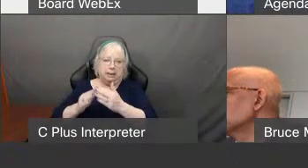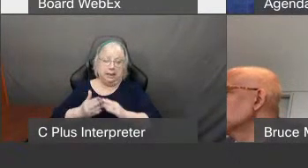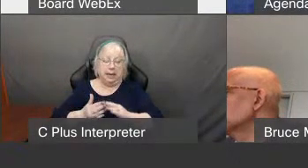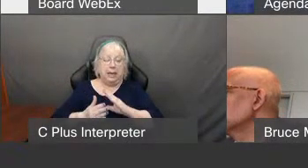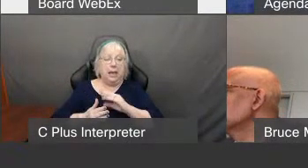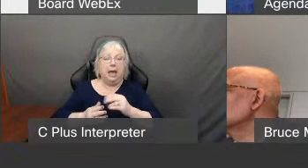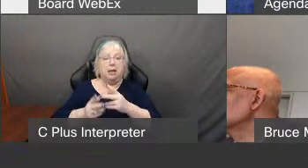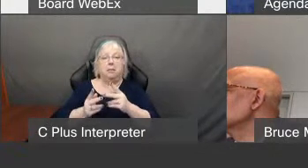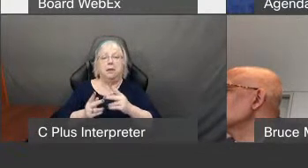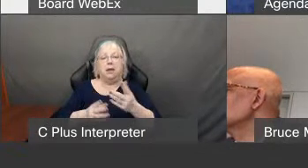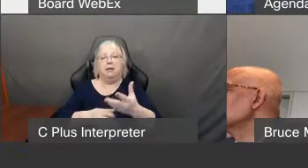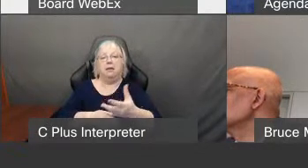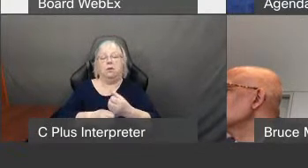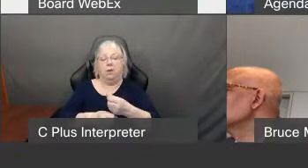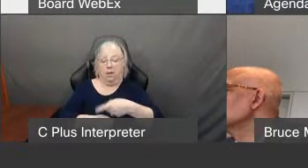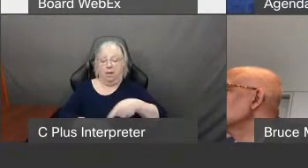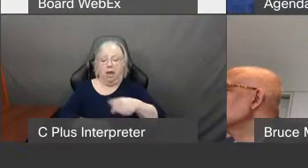funding.